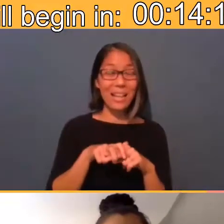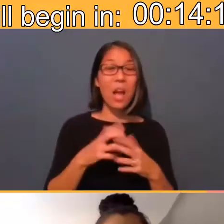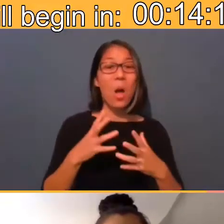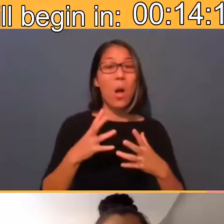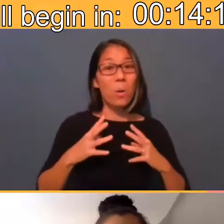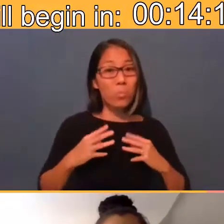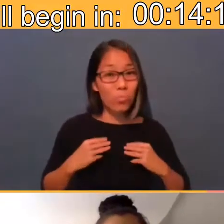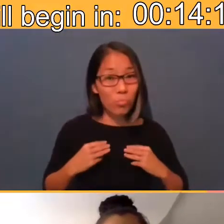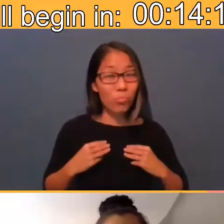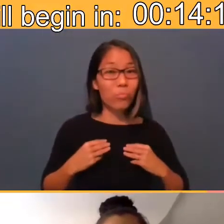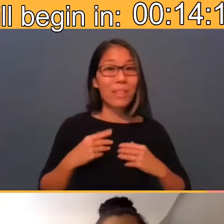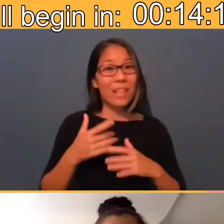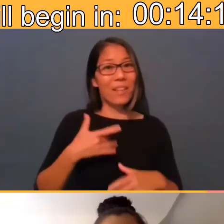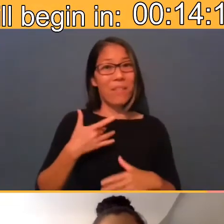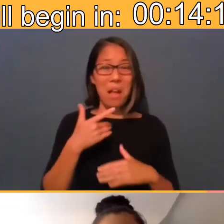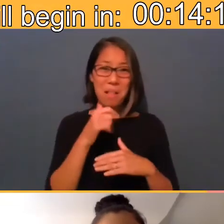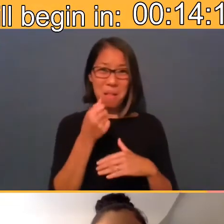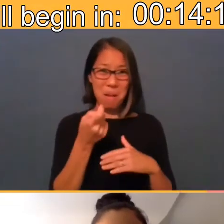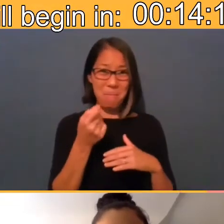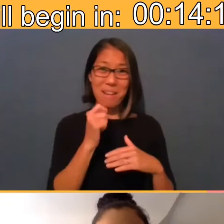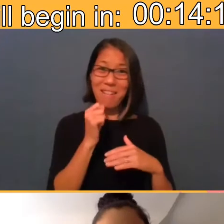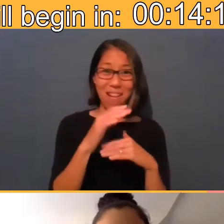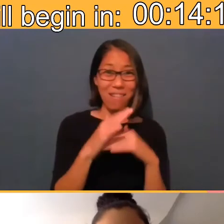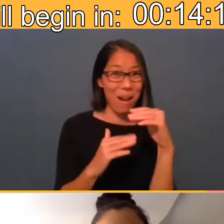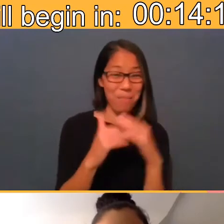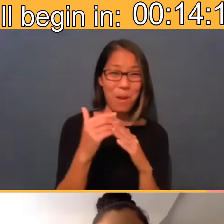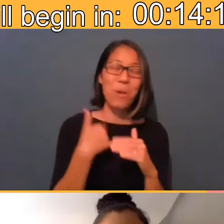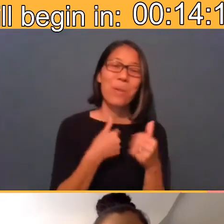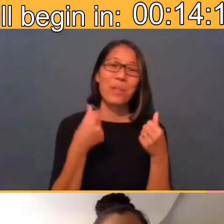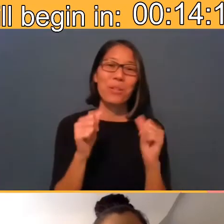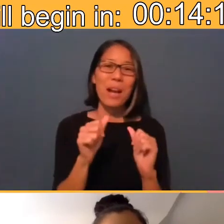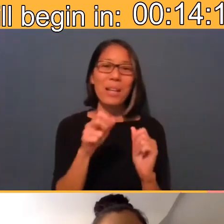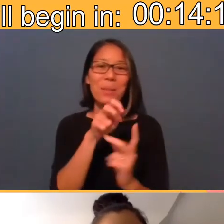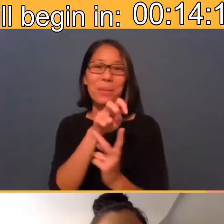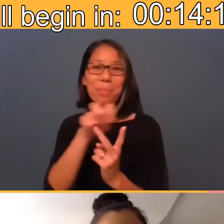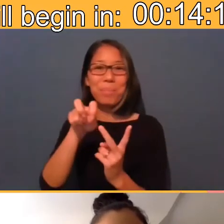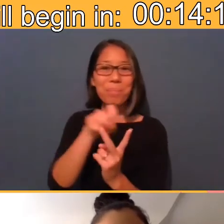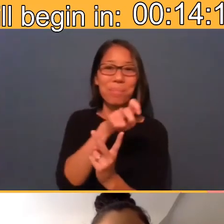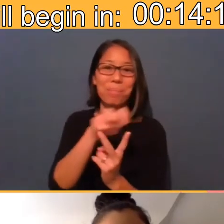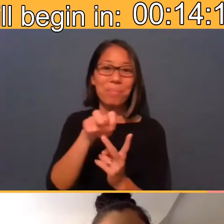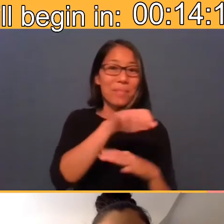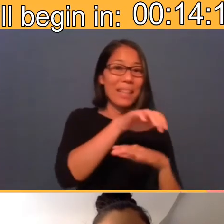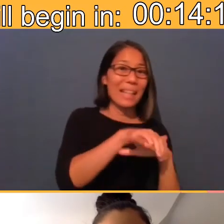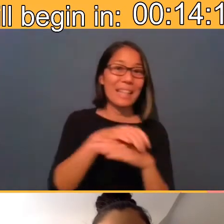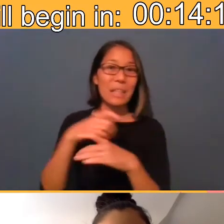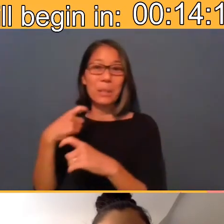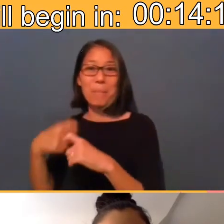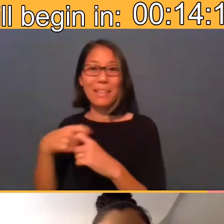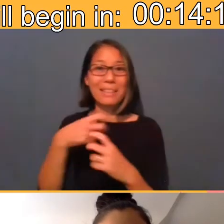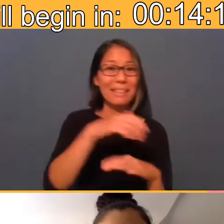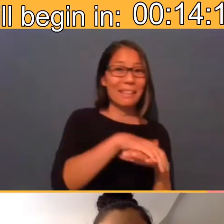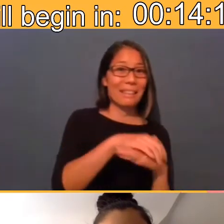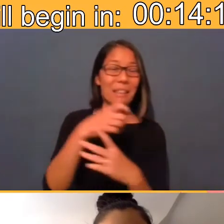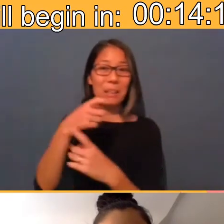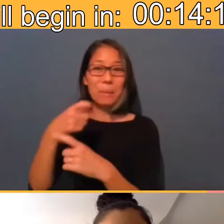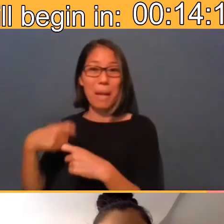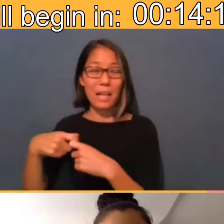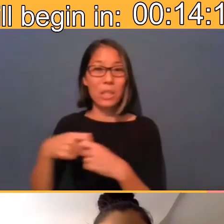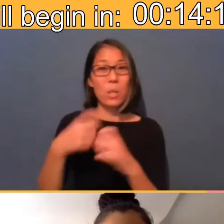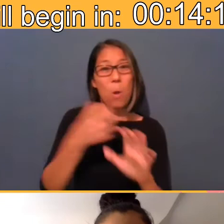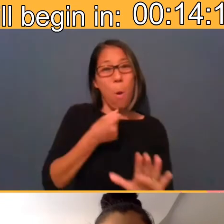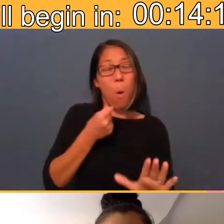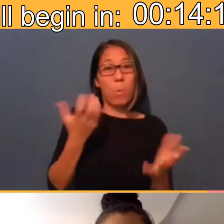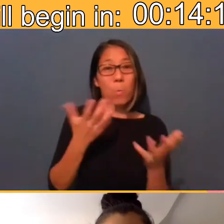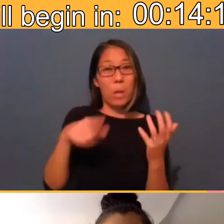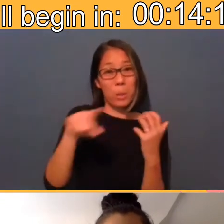even if it feels a bit uncomfortable. And we'll try to move between the two languages and hold on to what you understand